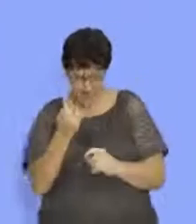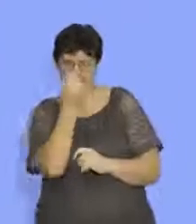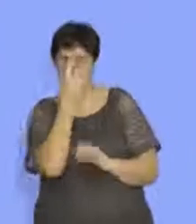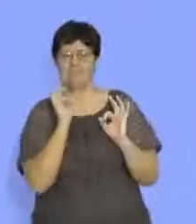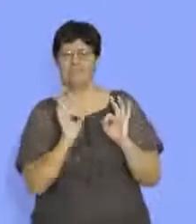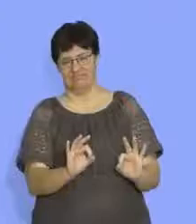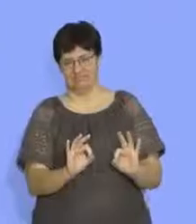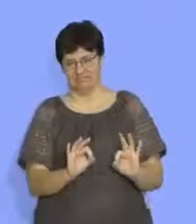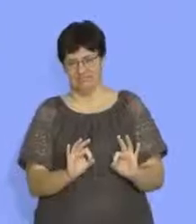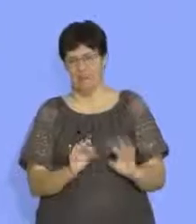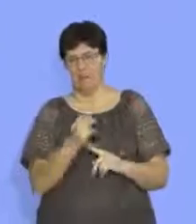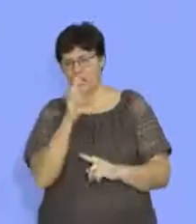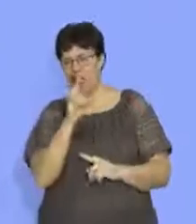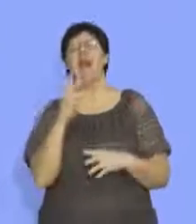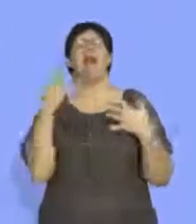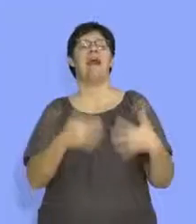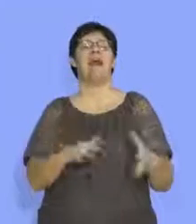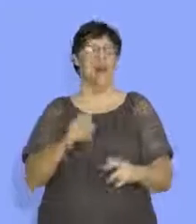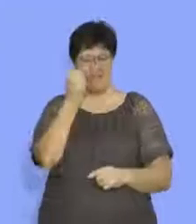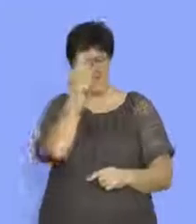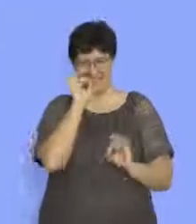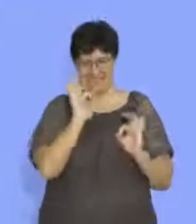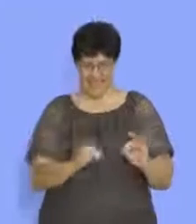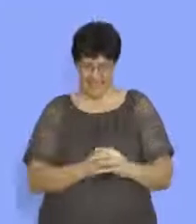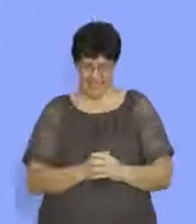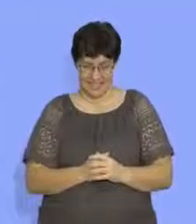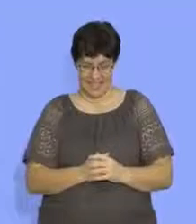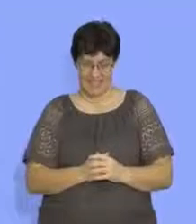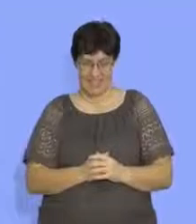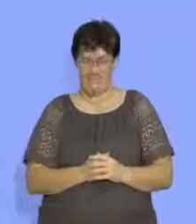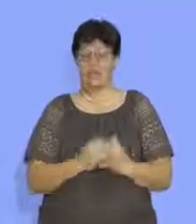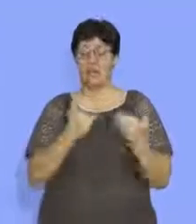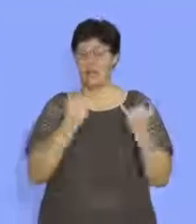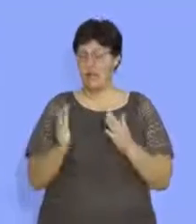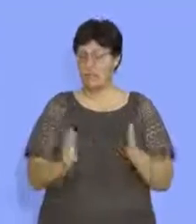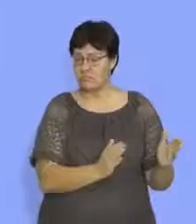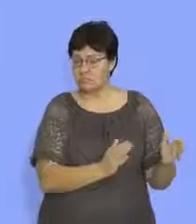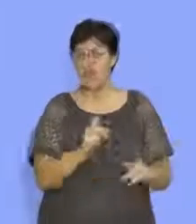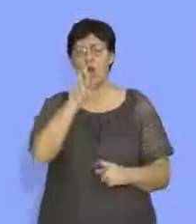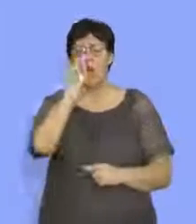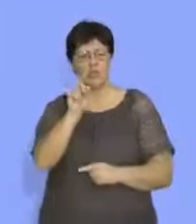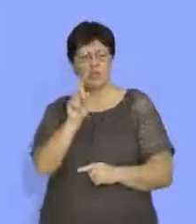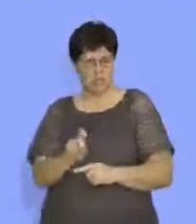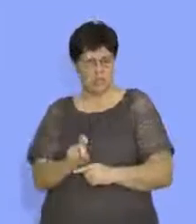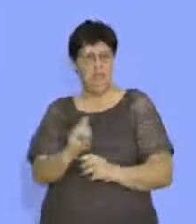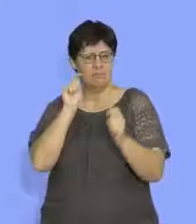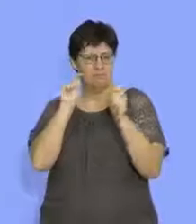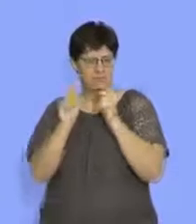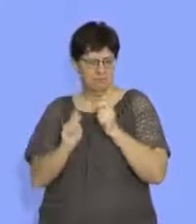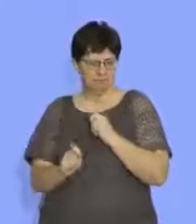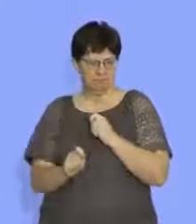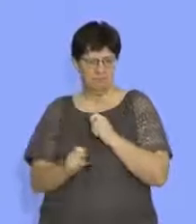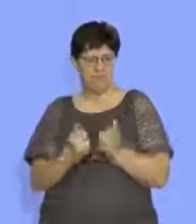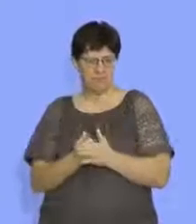actually saw some light there on what we've done, right? But now I'm going to do some questions that I adapted from